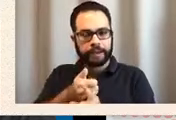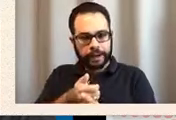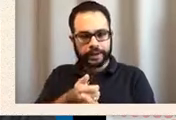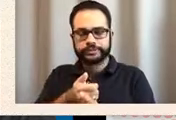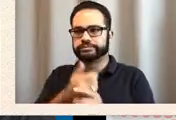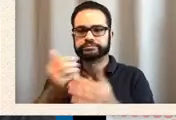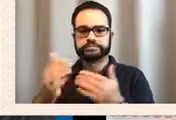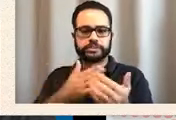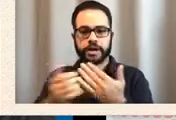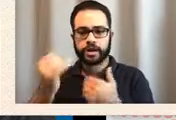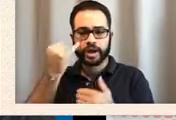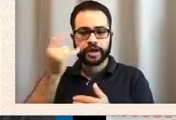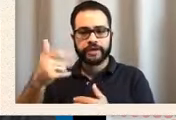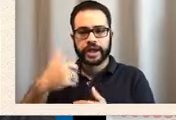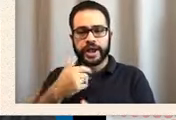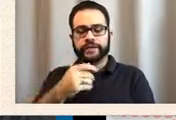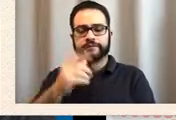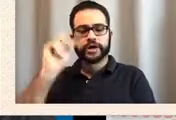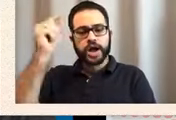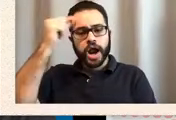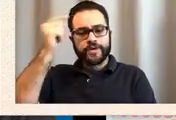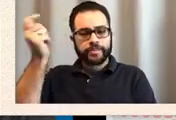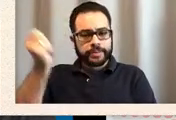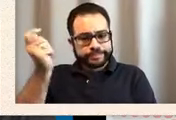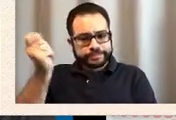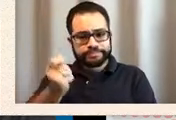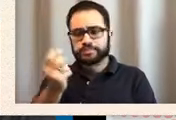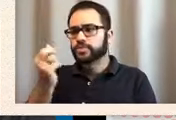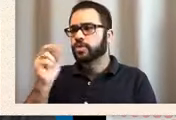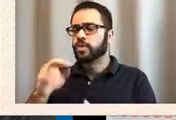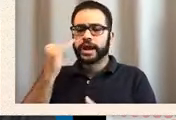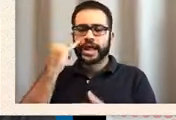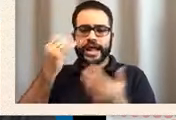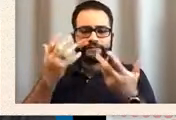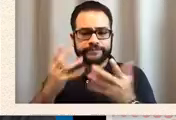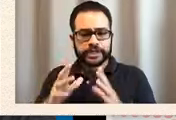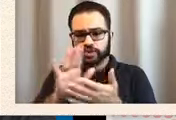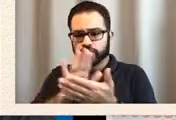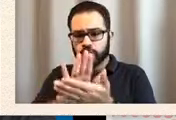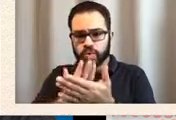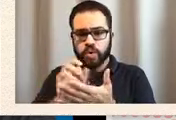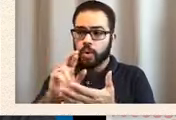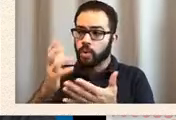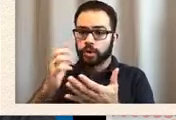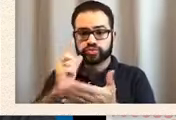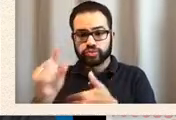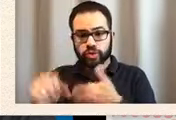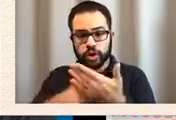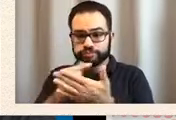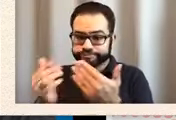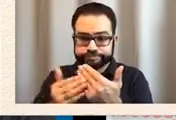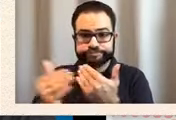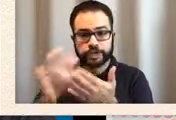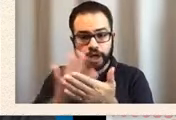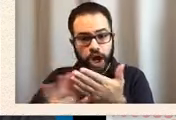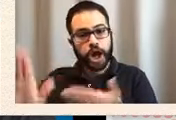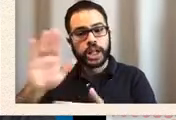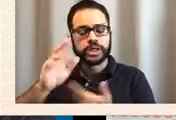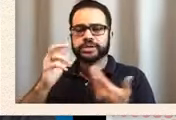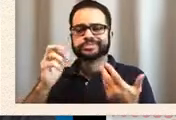on government benefits or not, if he's done with school or wanted to continue with school. He really didn't have a